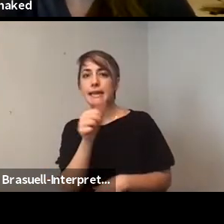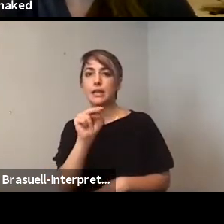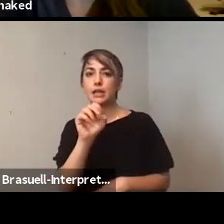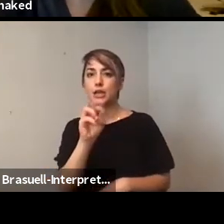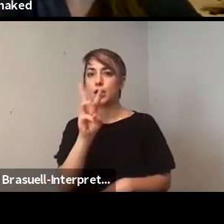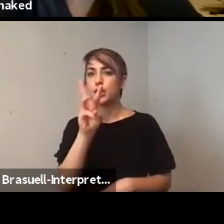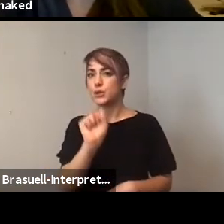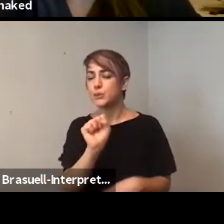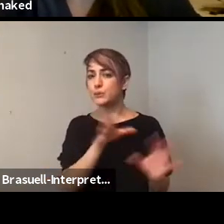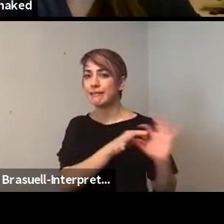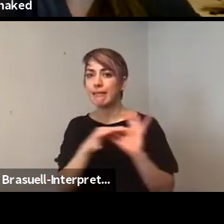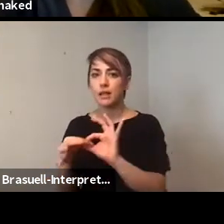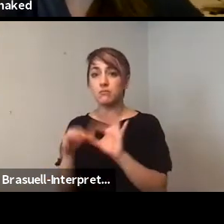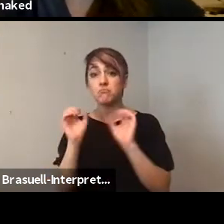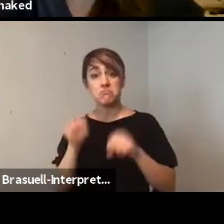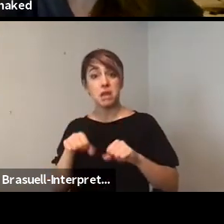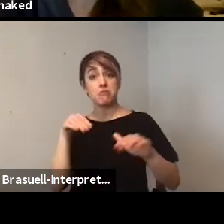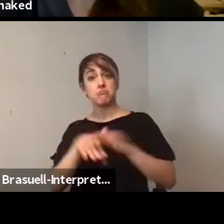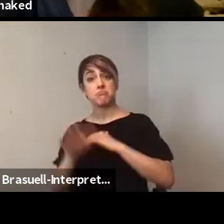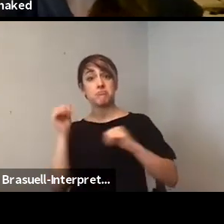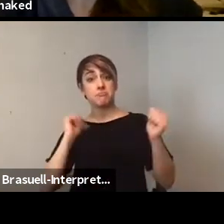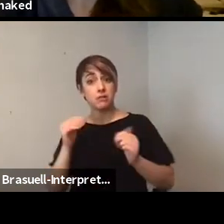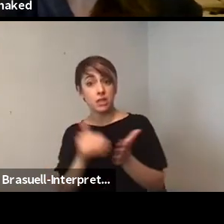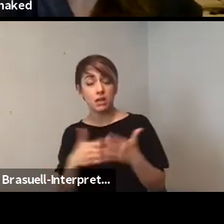example, Makiko,